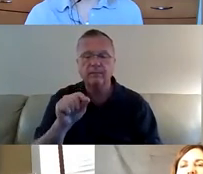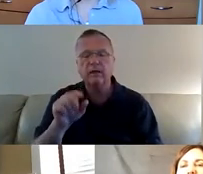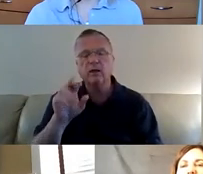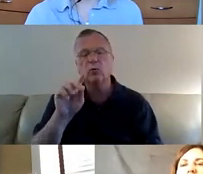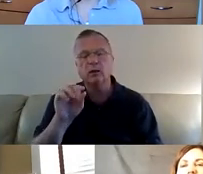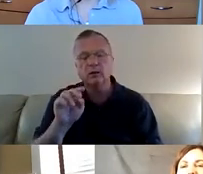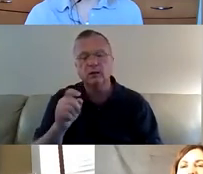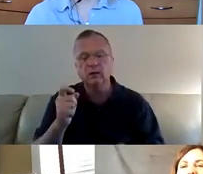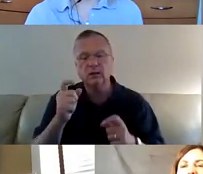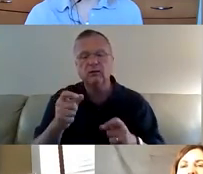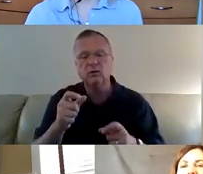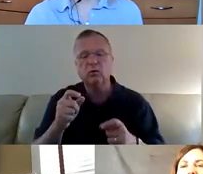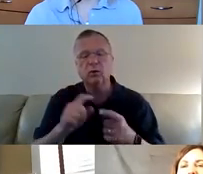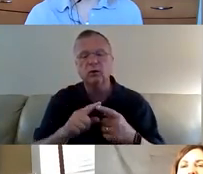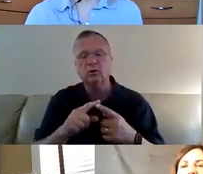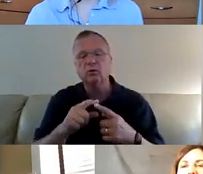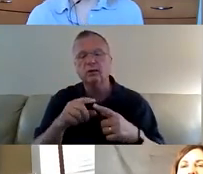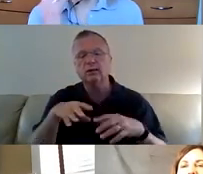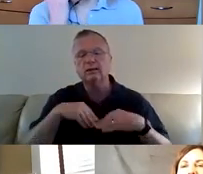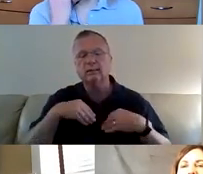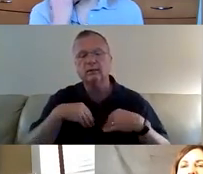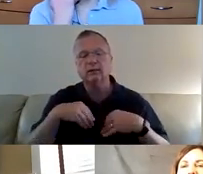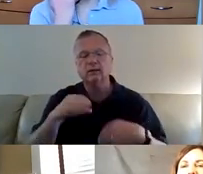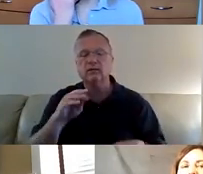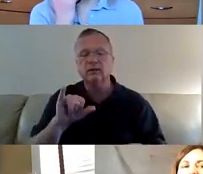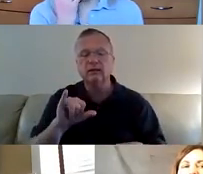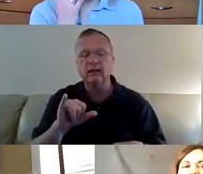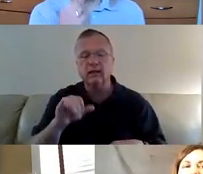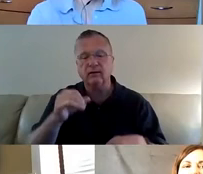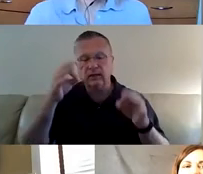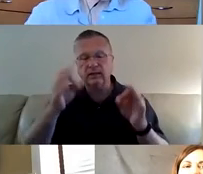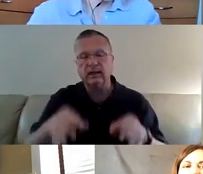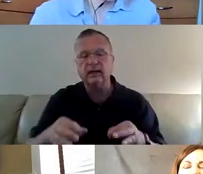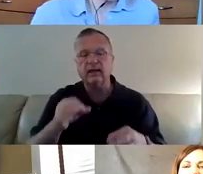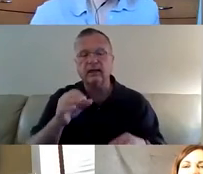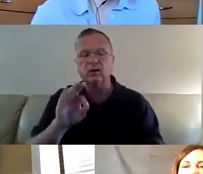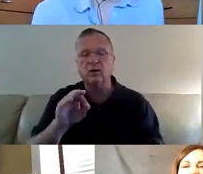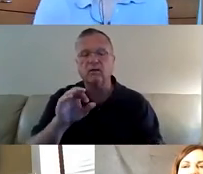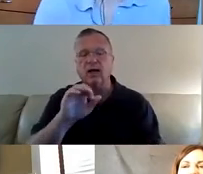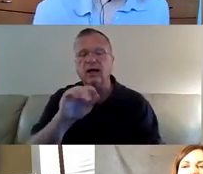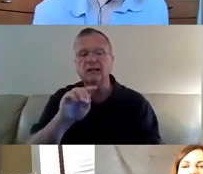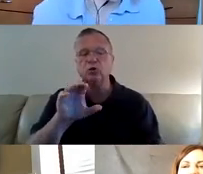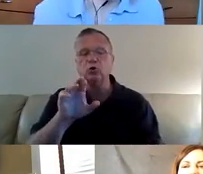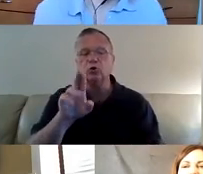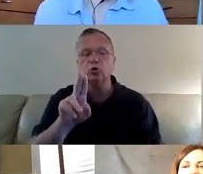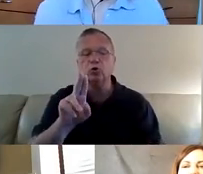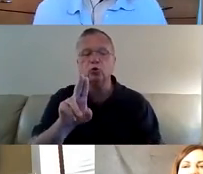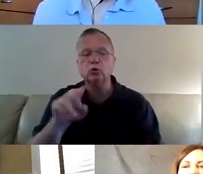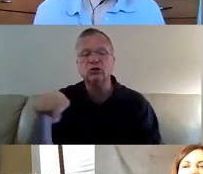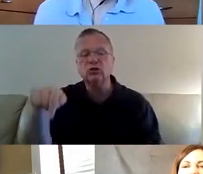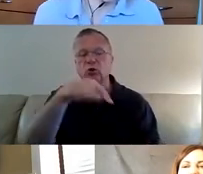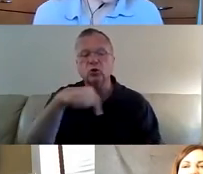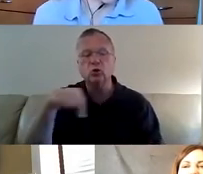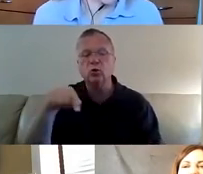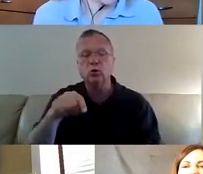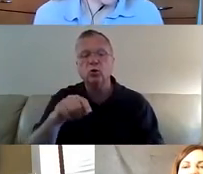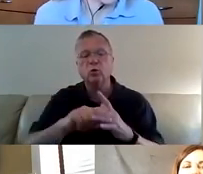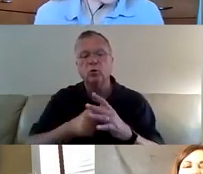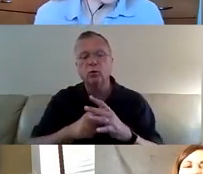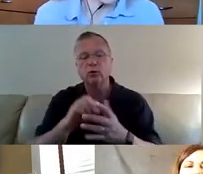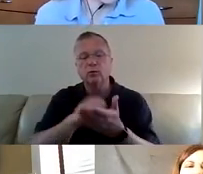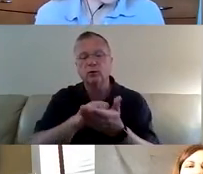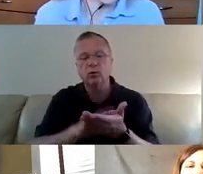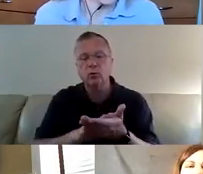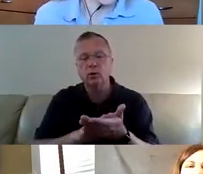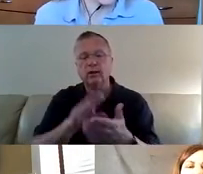Resolution authorizing acceptance by the city of the dedication of Zuzu Circle, originally recorded as Bailey Park